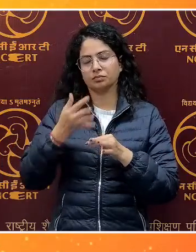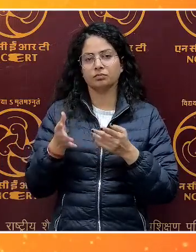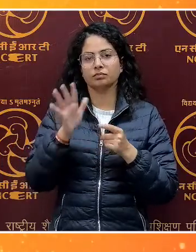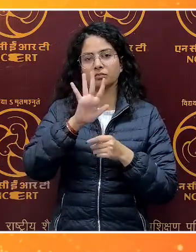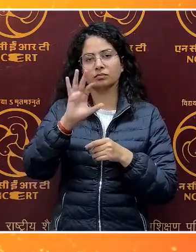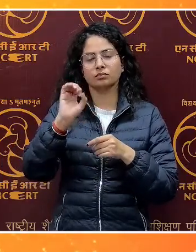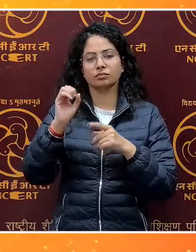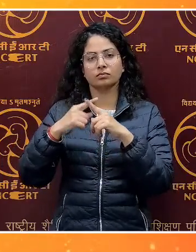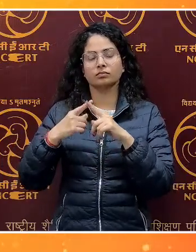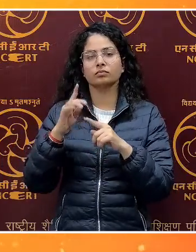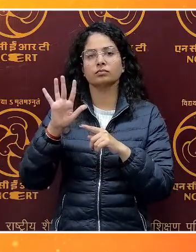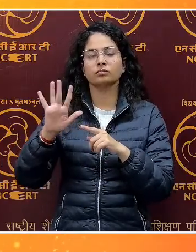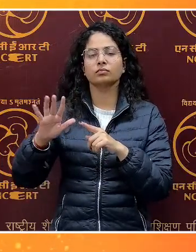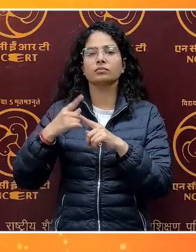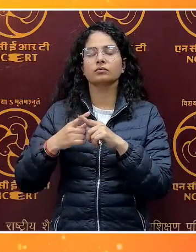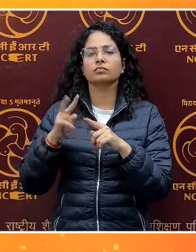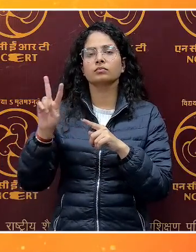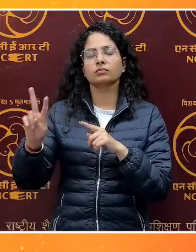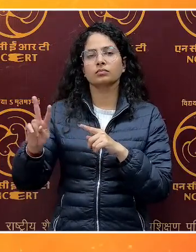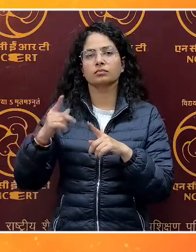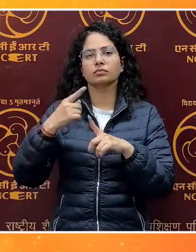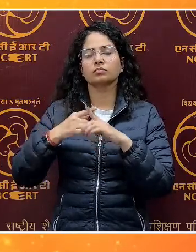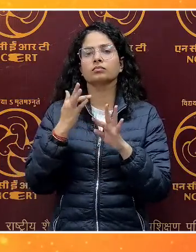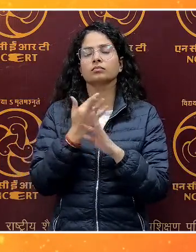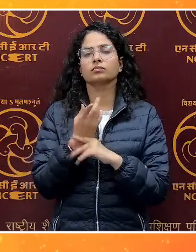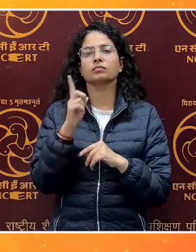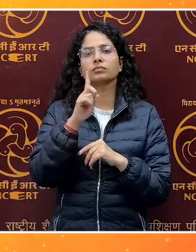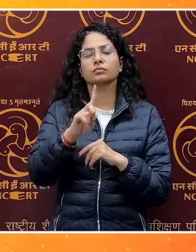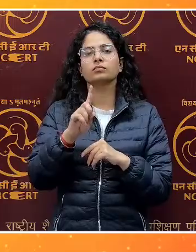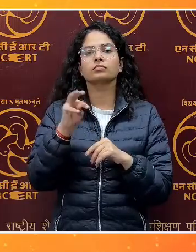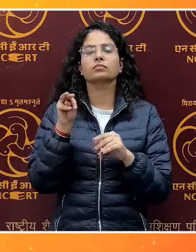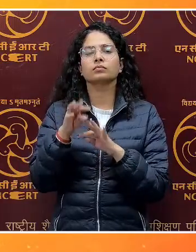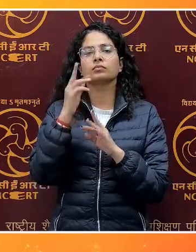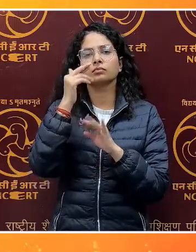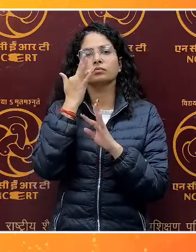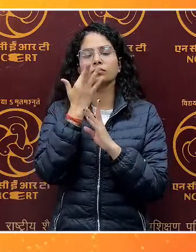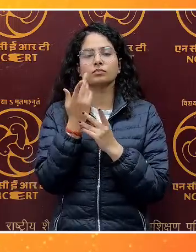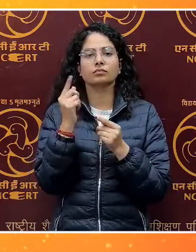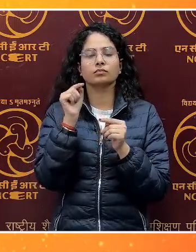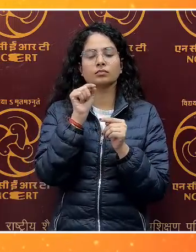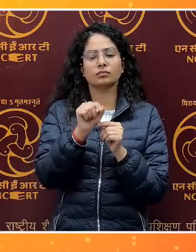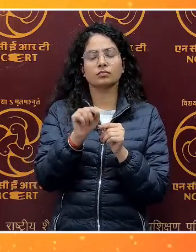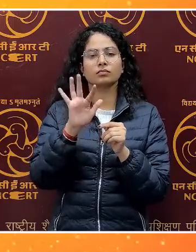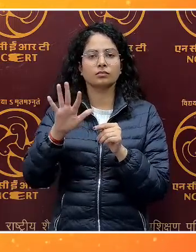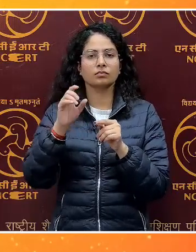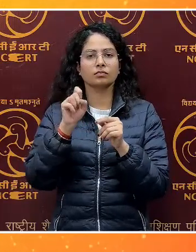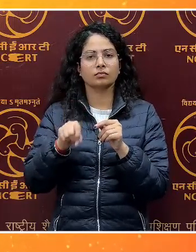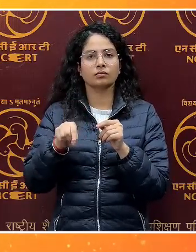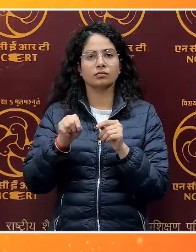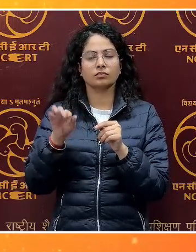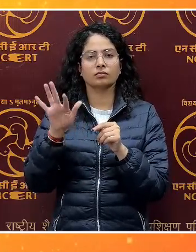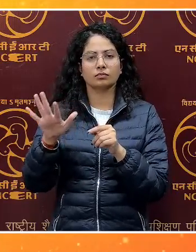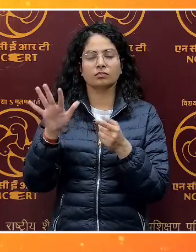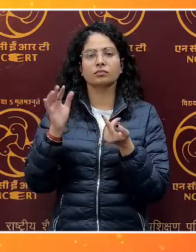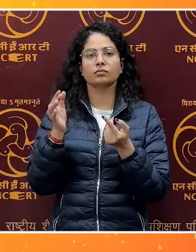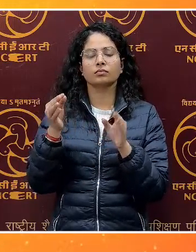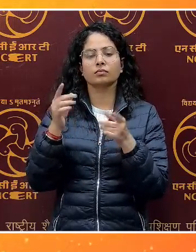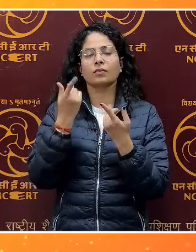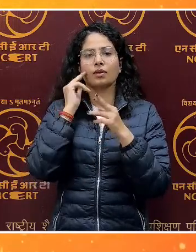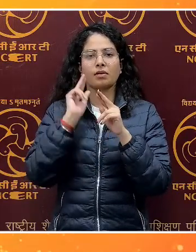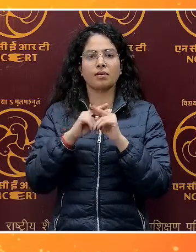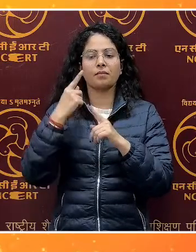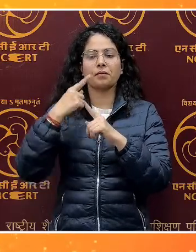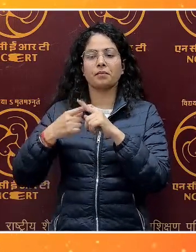into 5 into 2 multiplied by 1000, because 0.5, 0.5, 0.5. So, 10 into 10 into 10, I get 1000